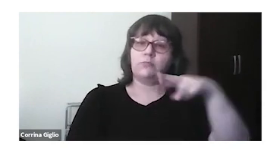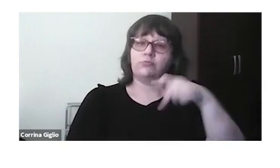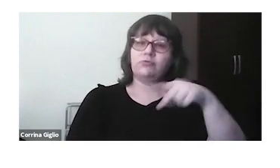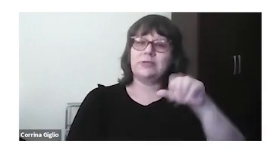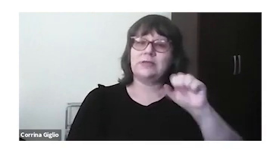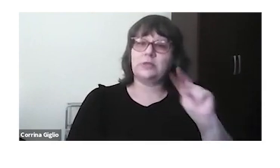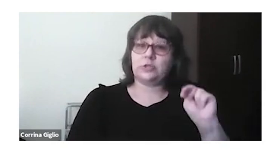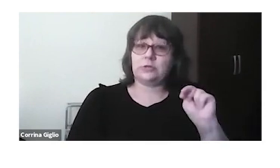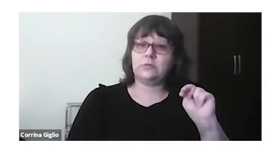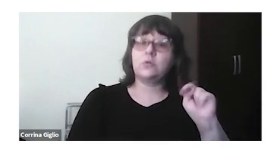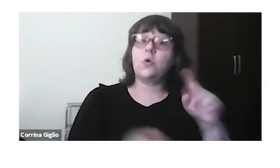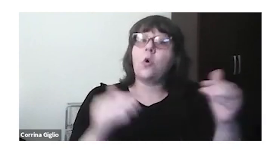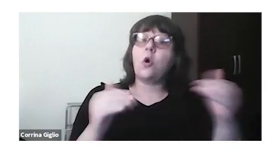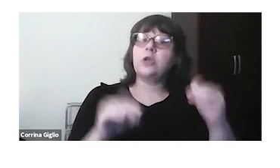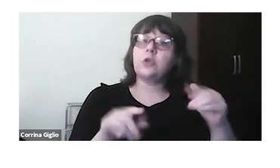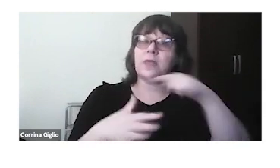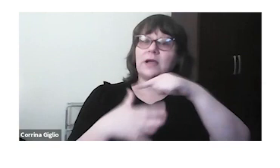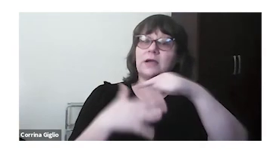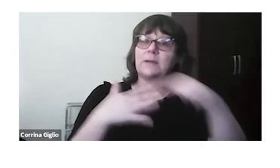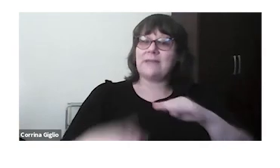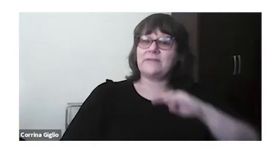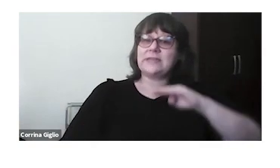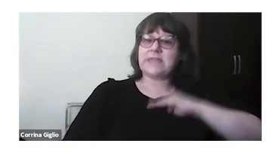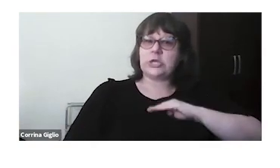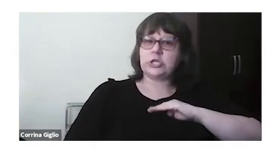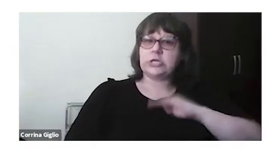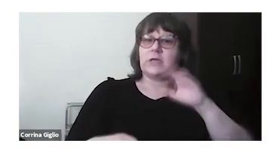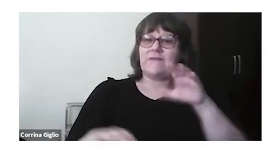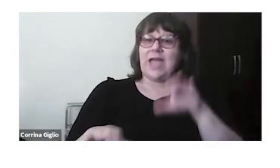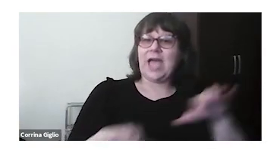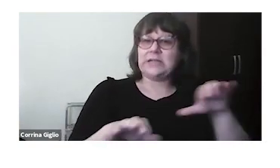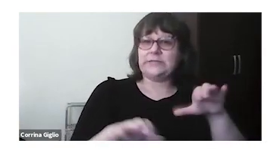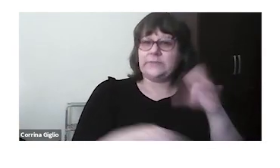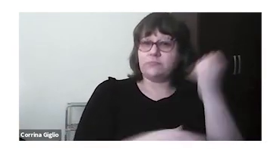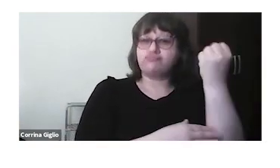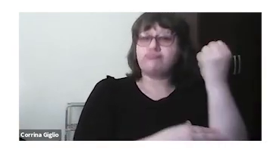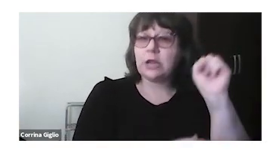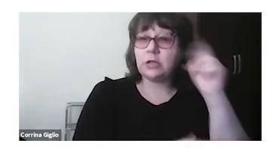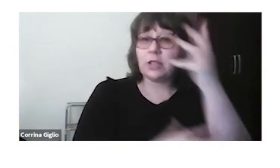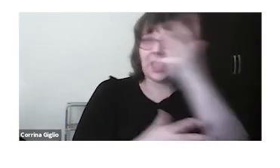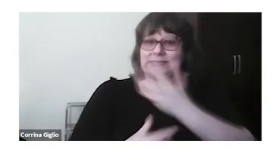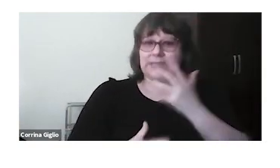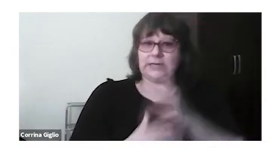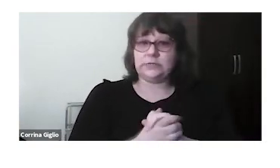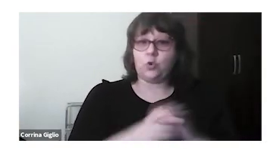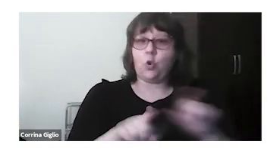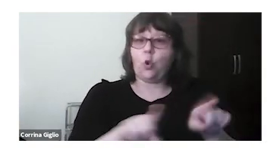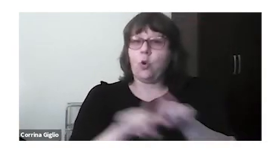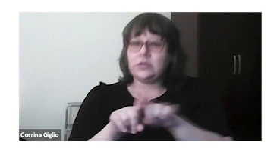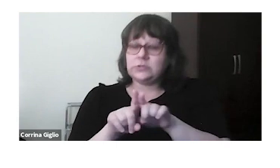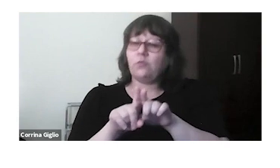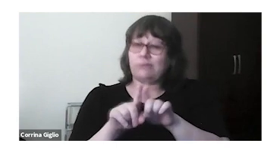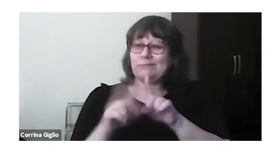radical aesthetics. And lastly, we want to touch on some problematic references to slavery.